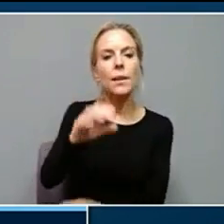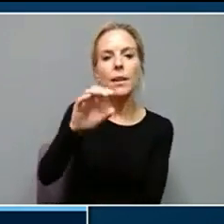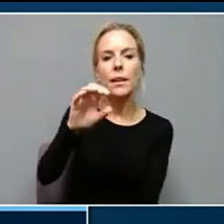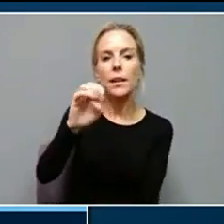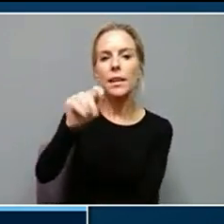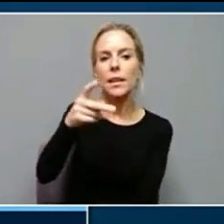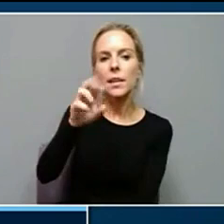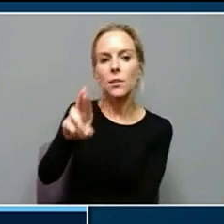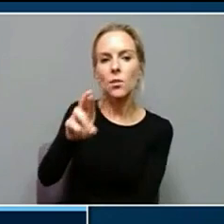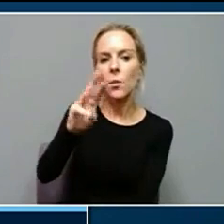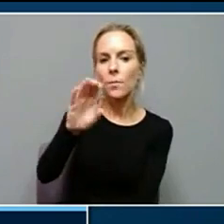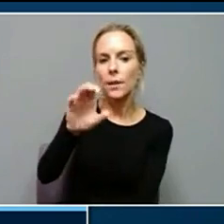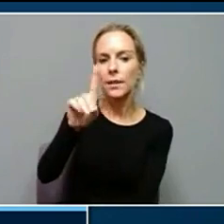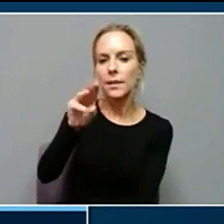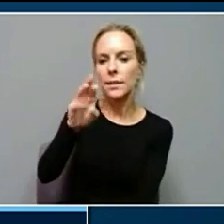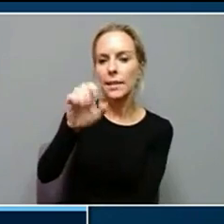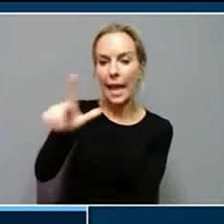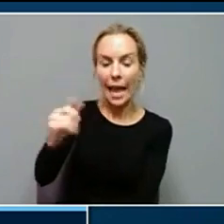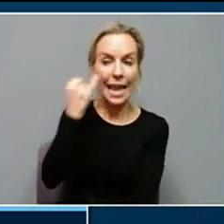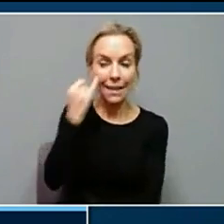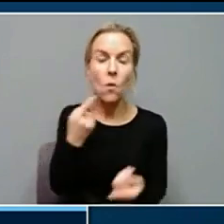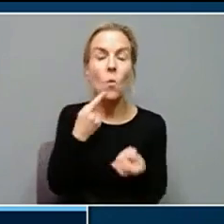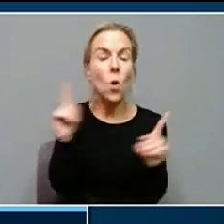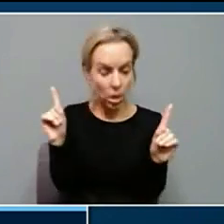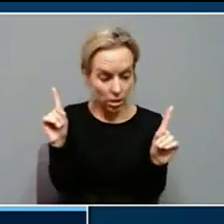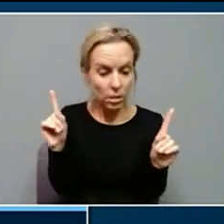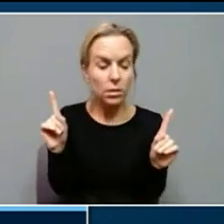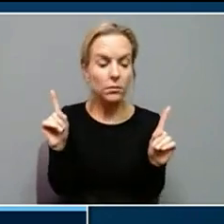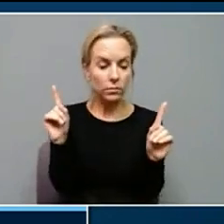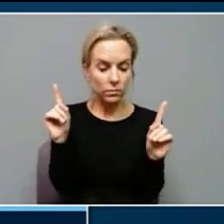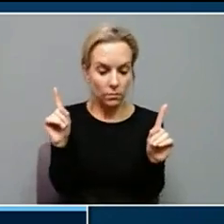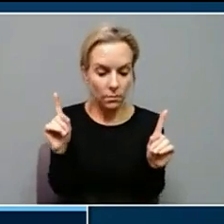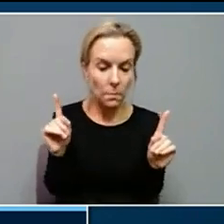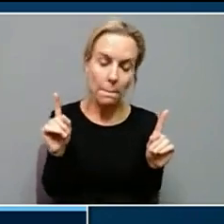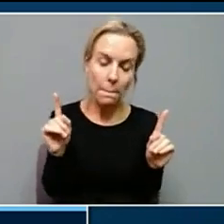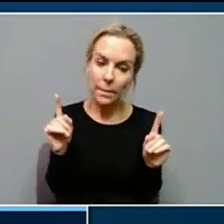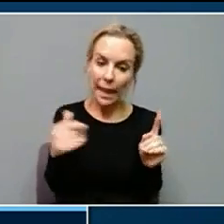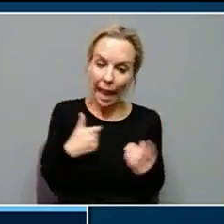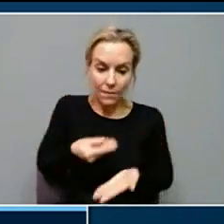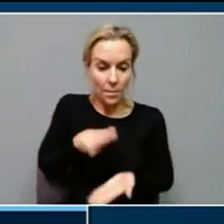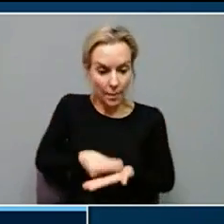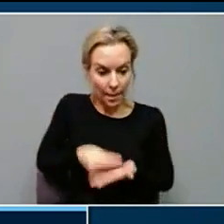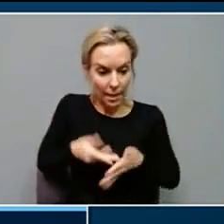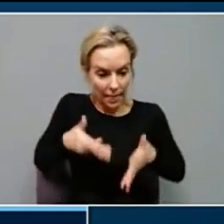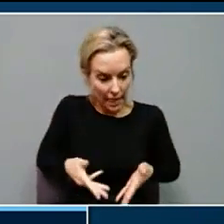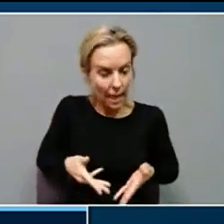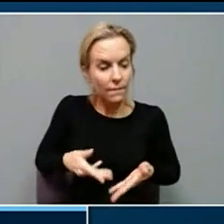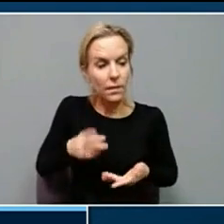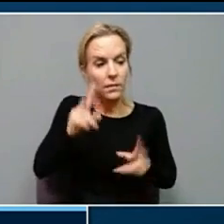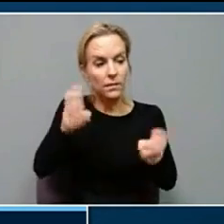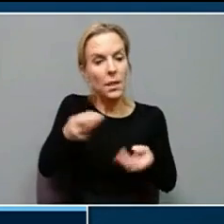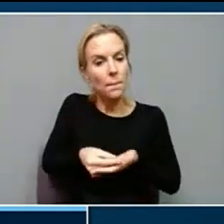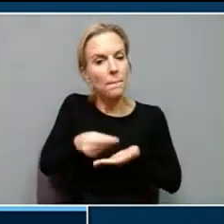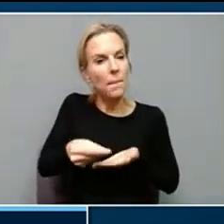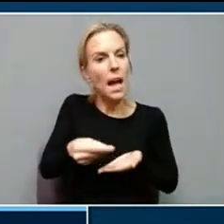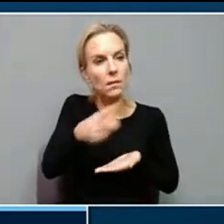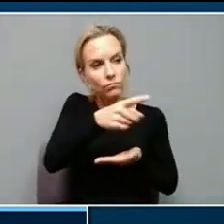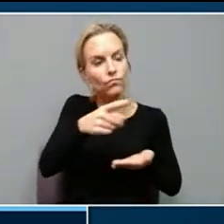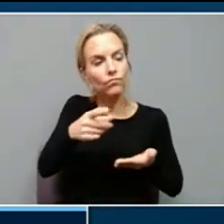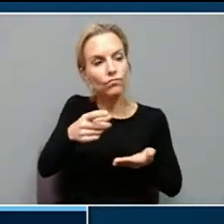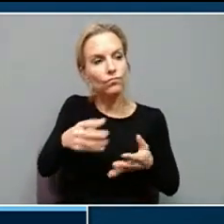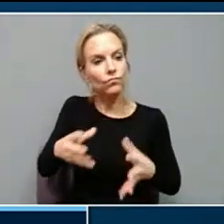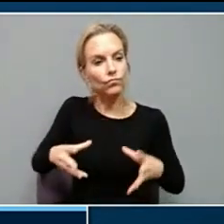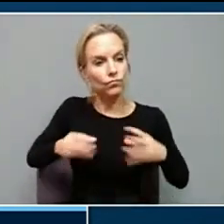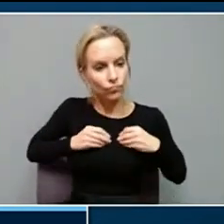they've been through. If this works, and if we have the money and the buy-in, this is something that we may look at